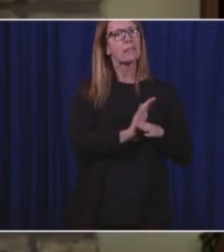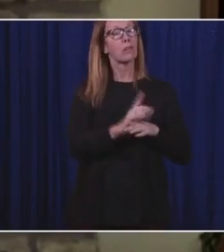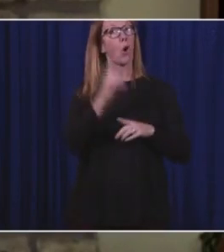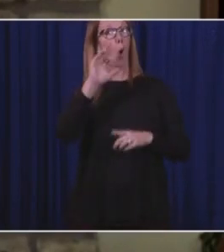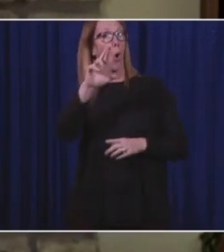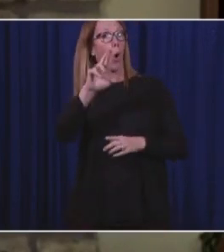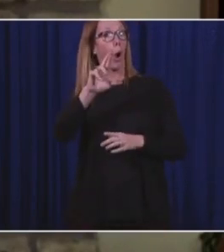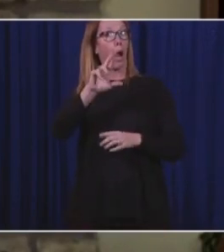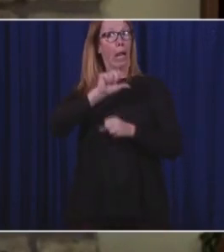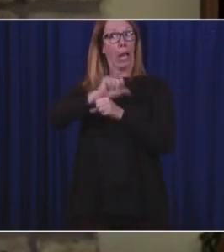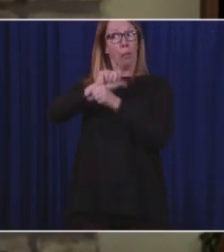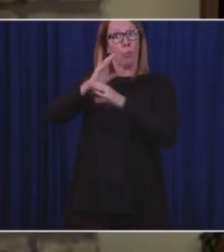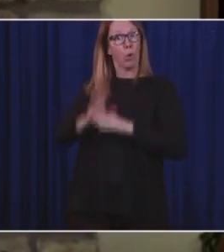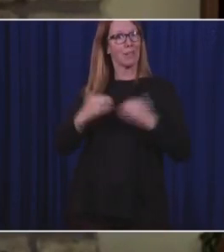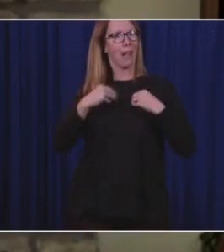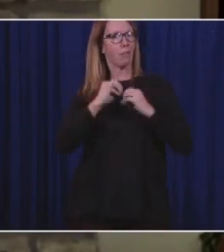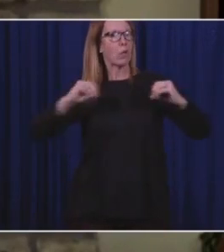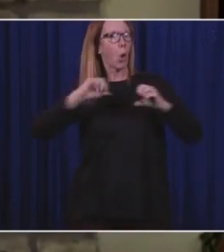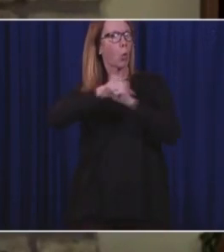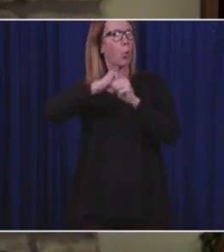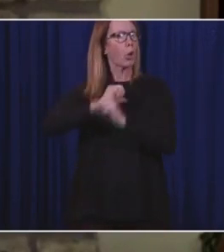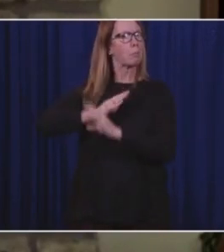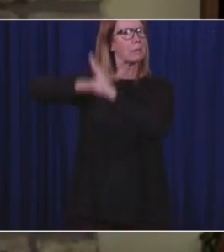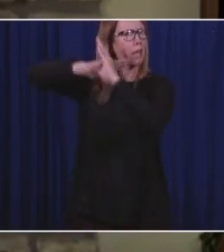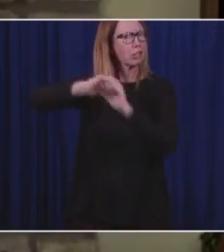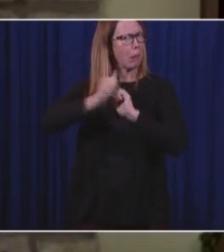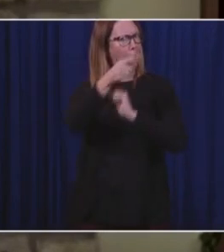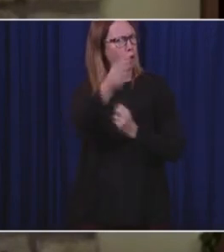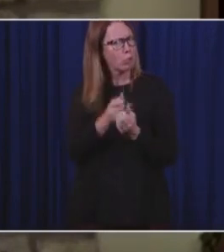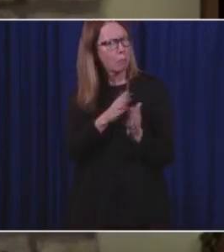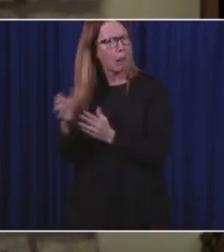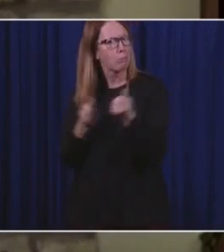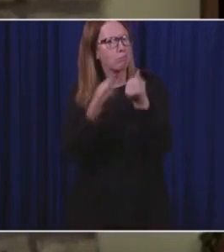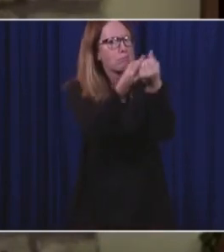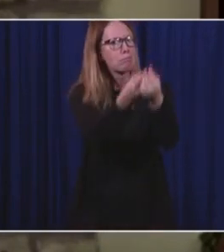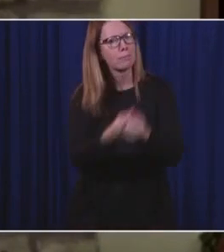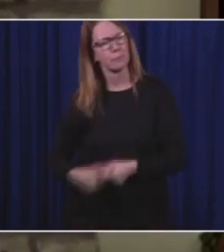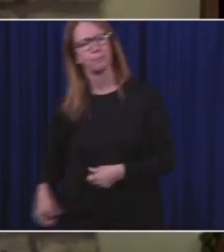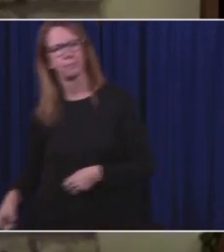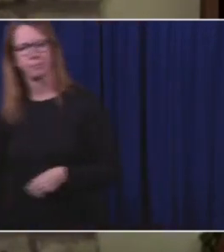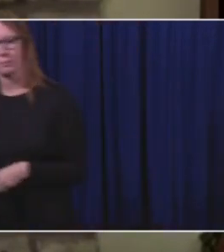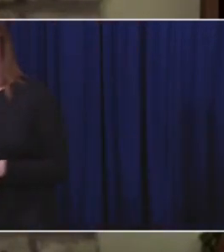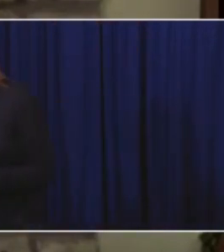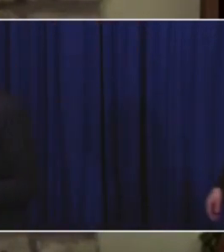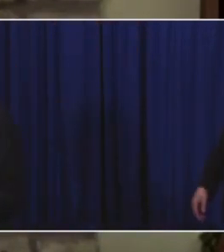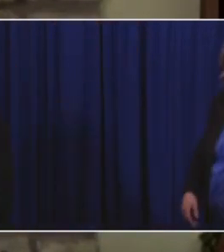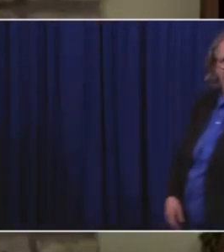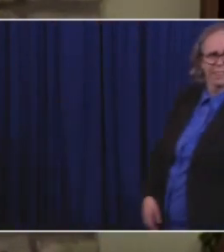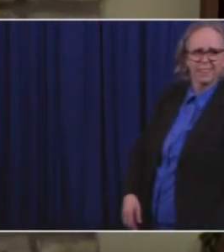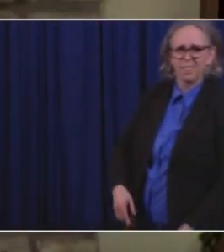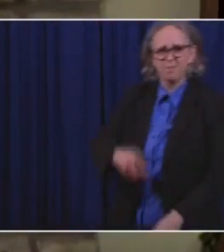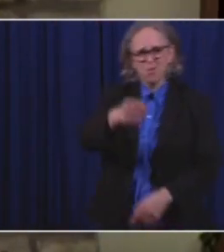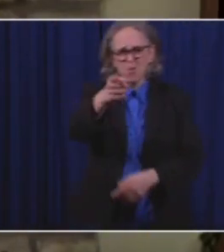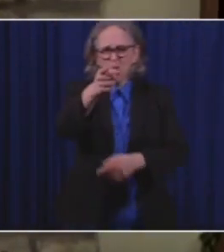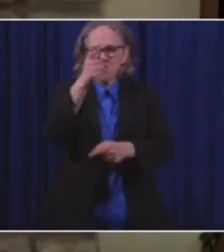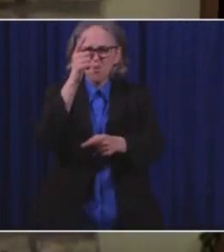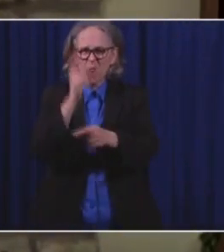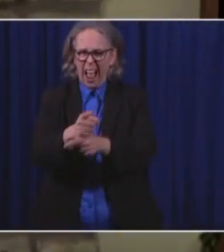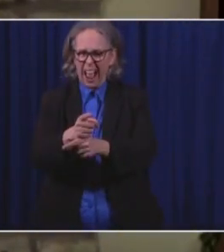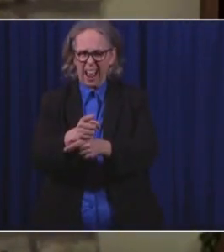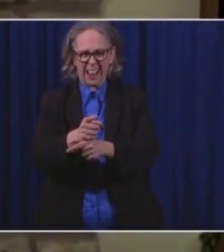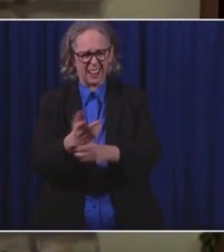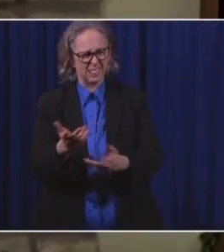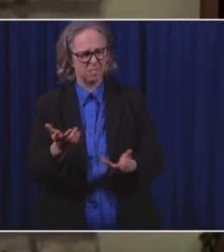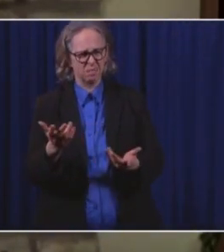lack work protections? Well, Jackie, you're absolutely right. This pandemic has impacted